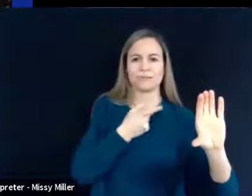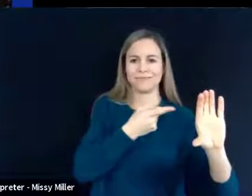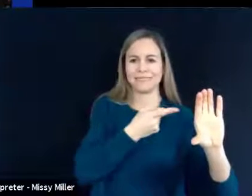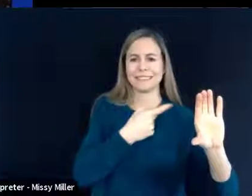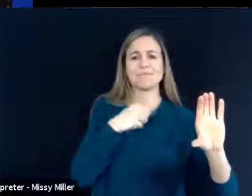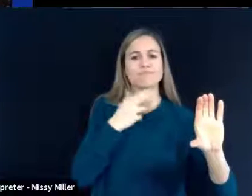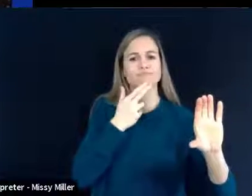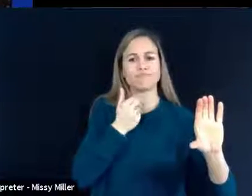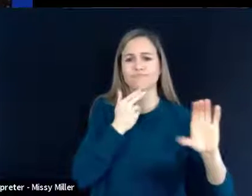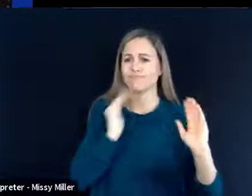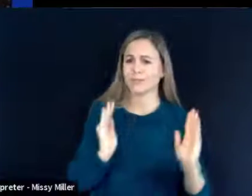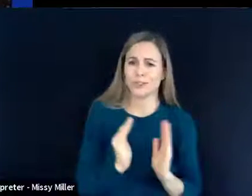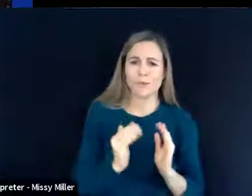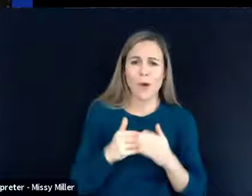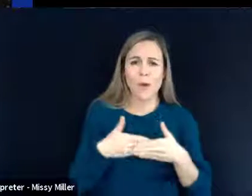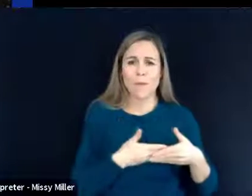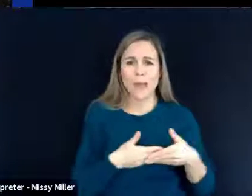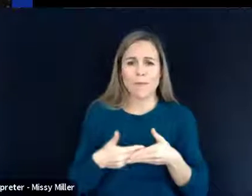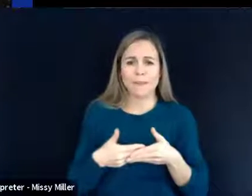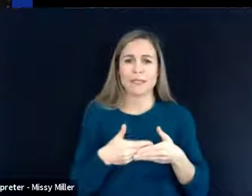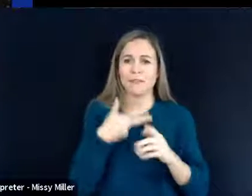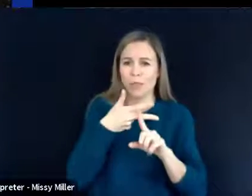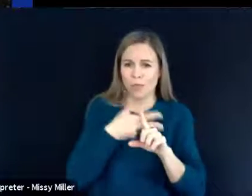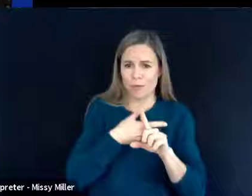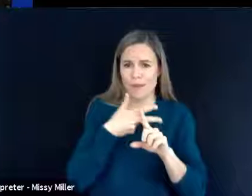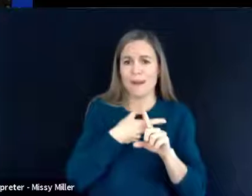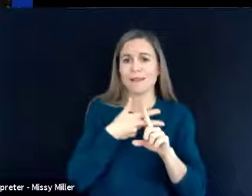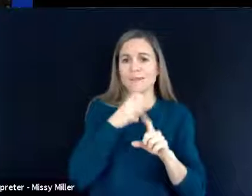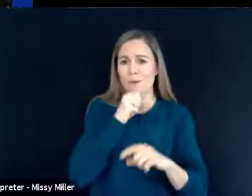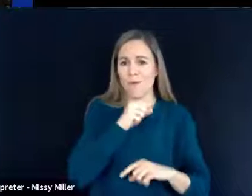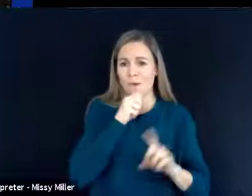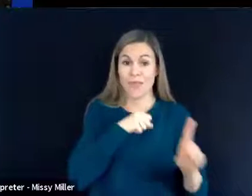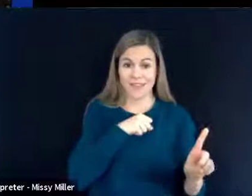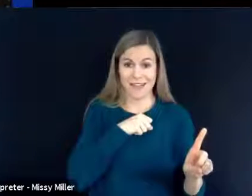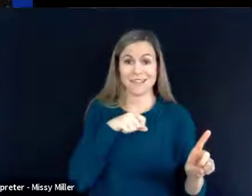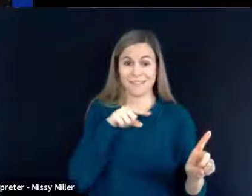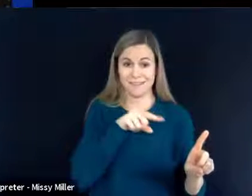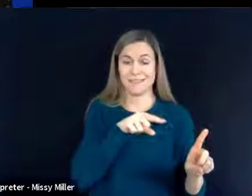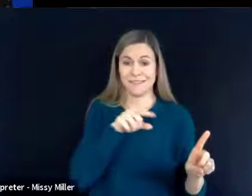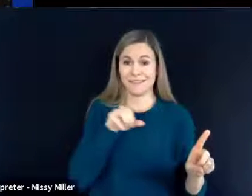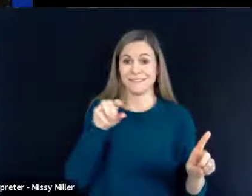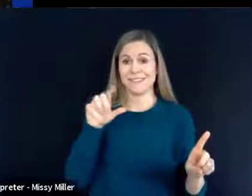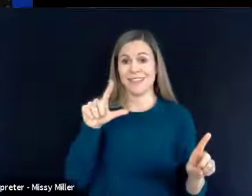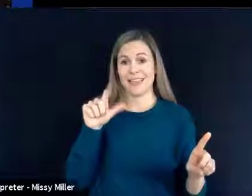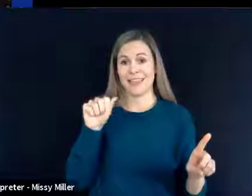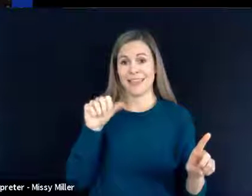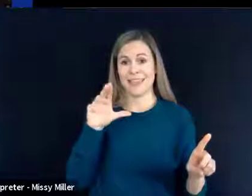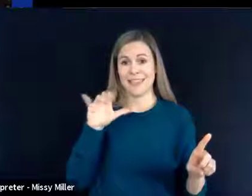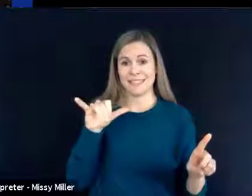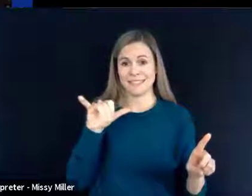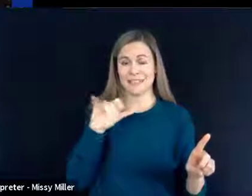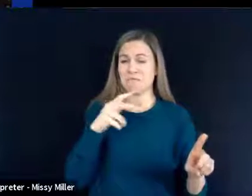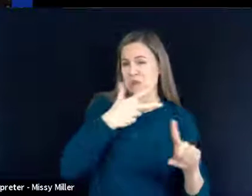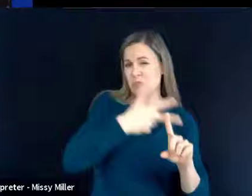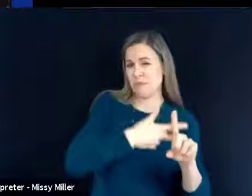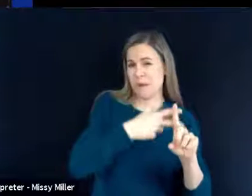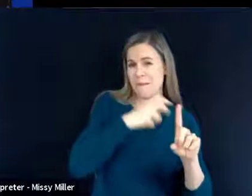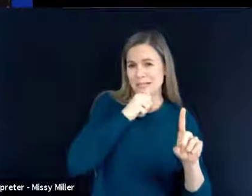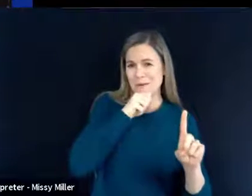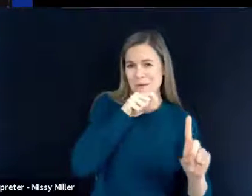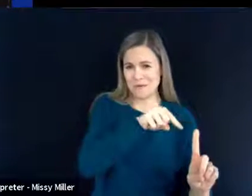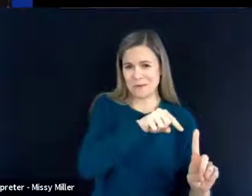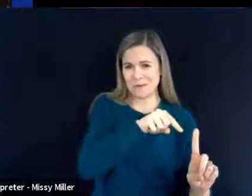baby. She's just over 3 months old, and that is Miss Lacey when she's approximately 3 months old. And